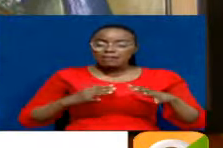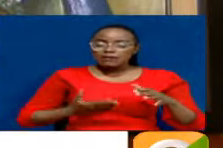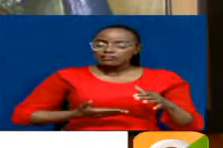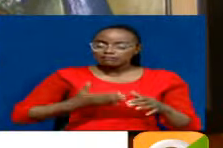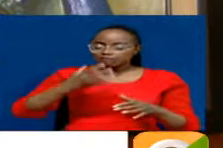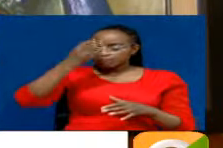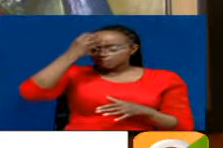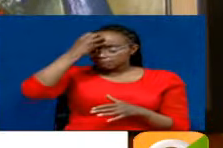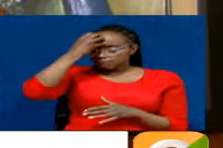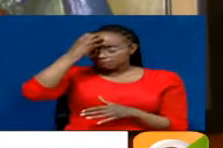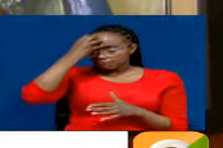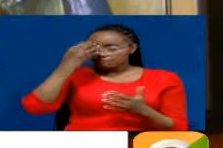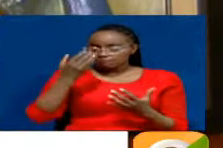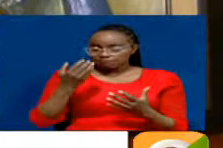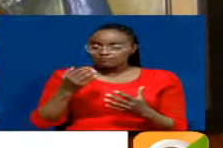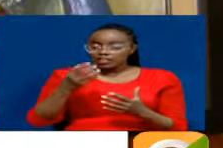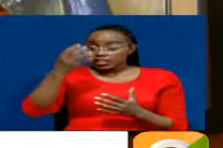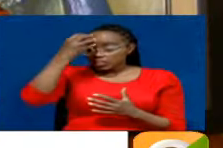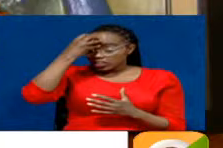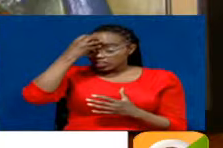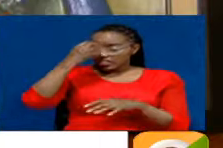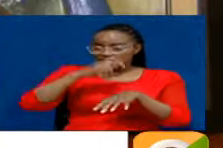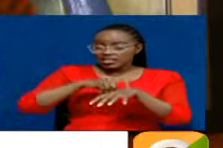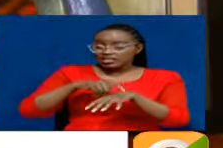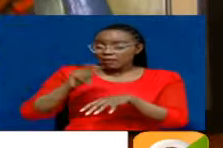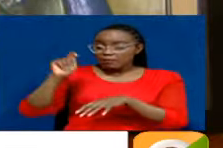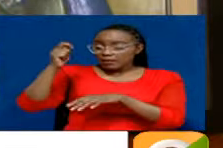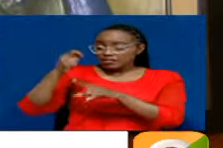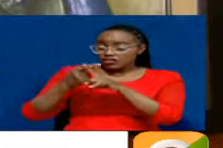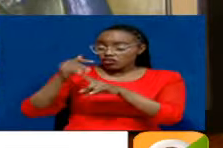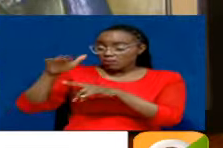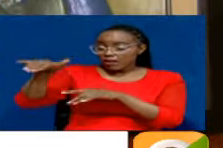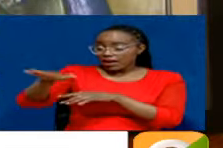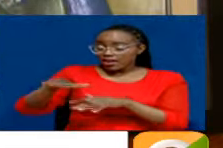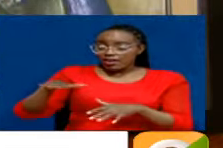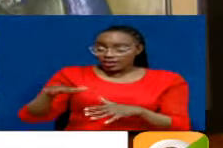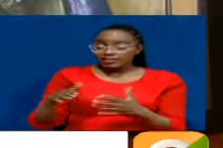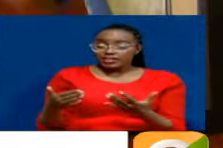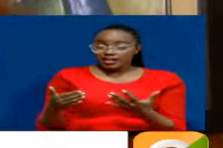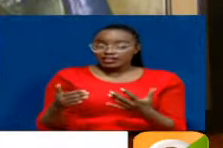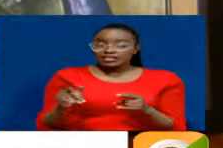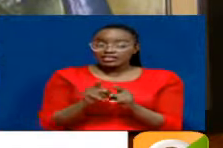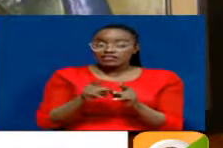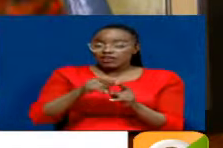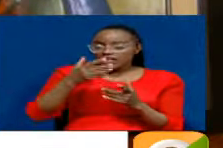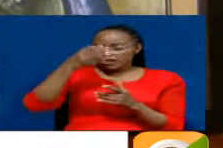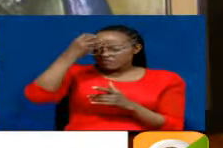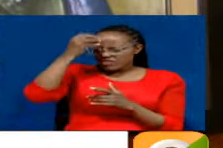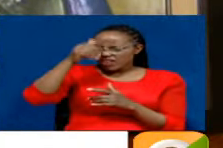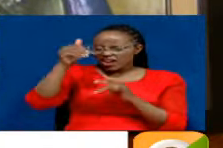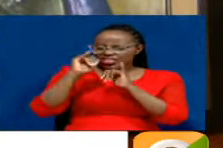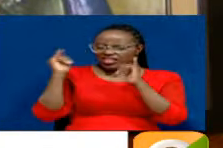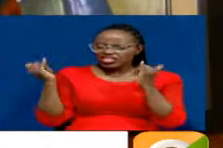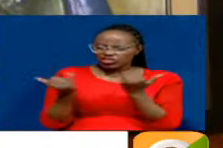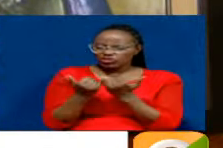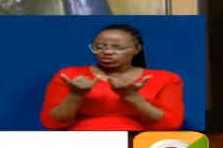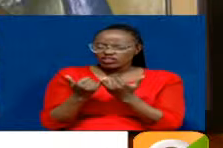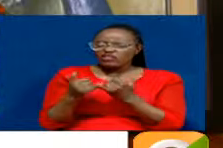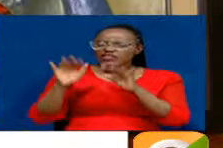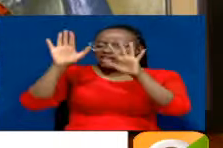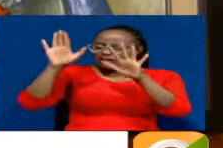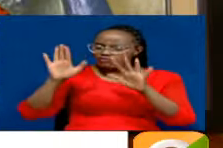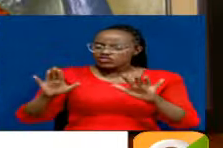angry. And they are angry when the president comes from their area. They are angry when other institutions,